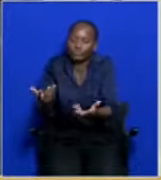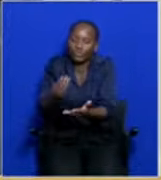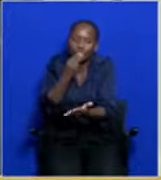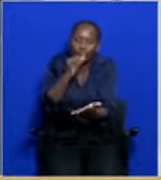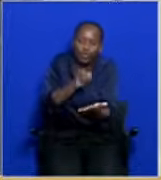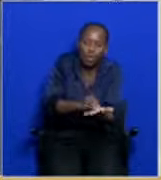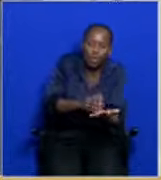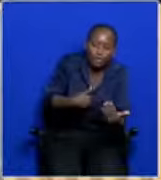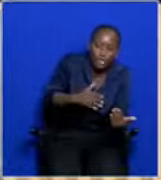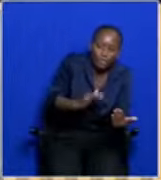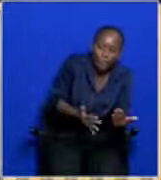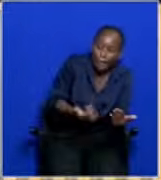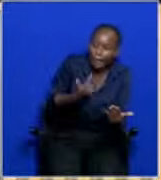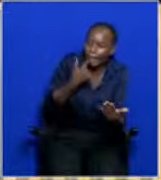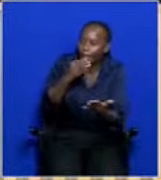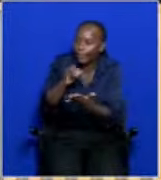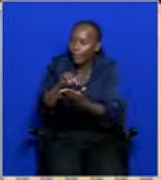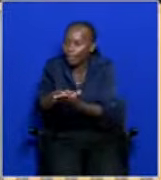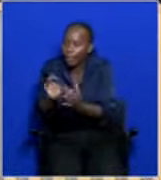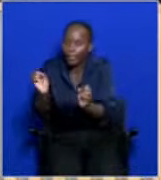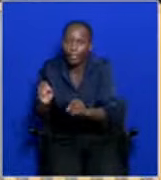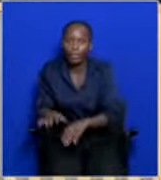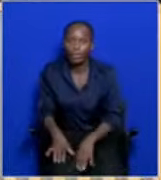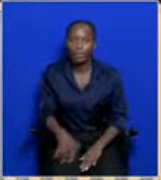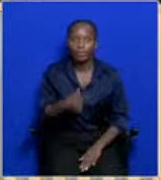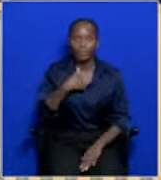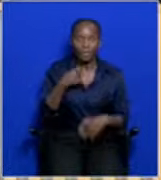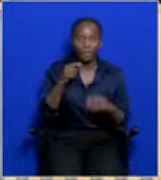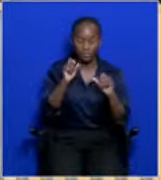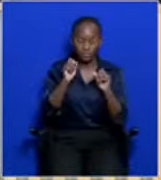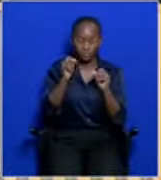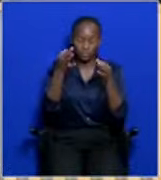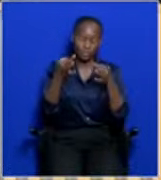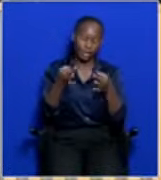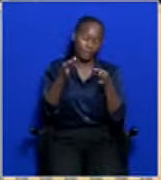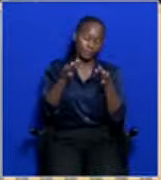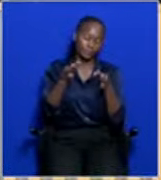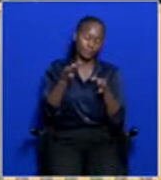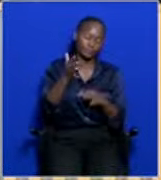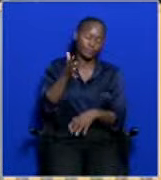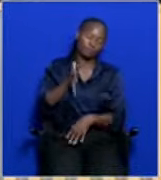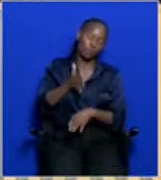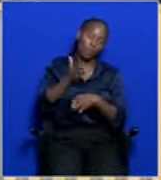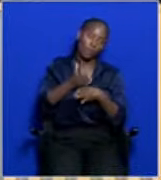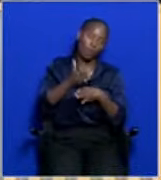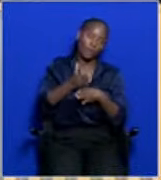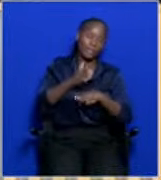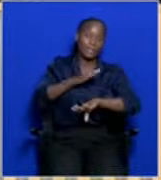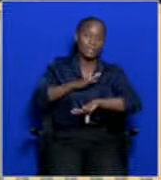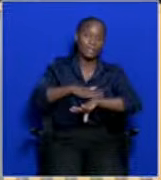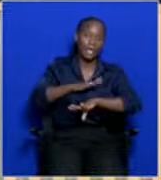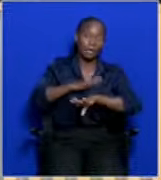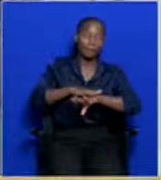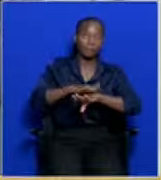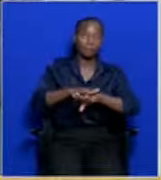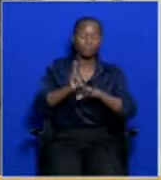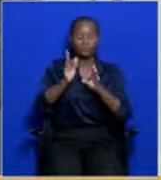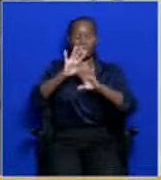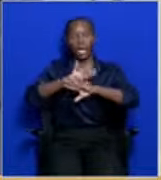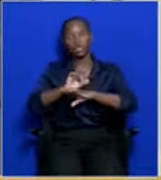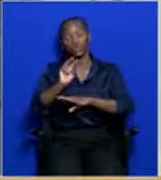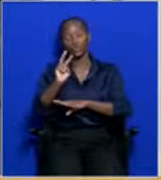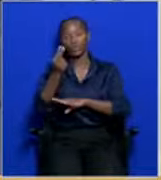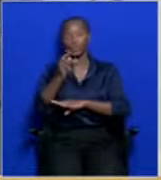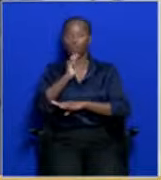2 o'clock, 3 o'clock. I don't know how they work. There is no order. Basically, what I'm